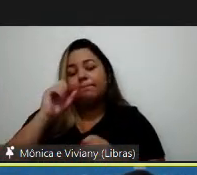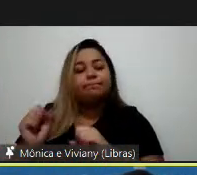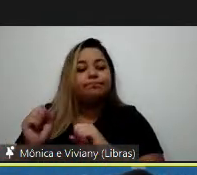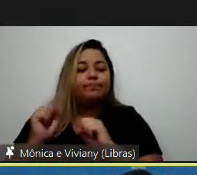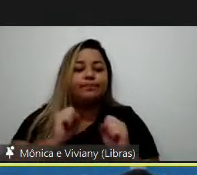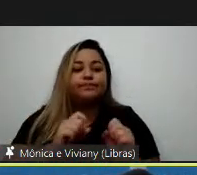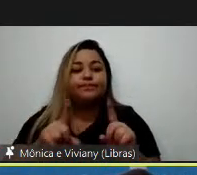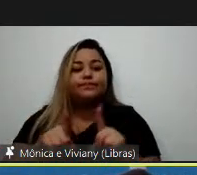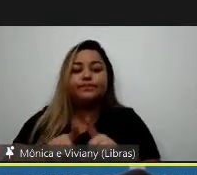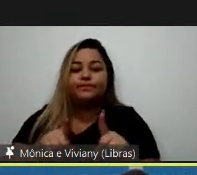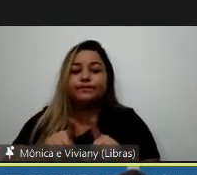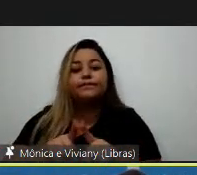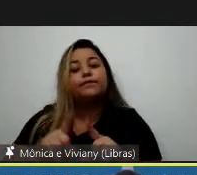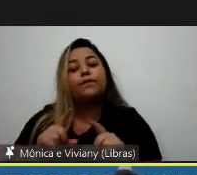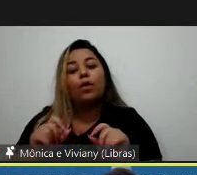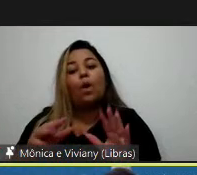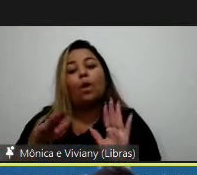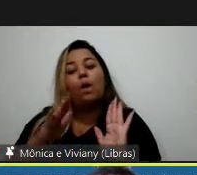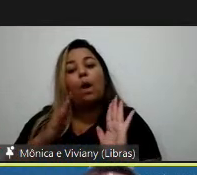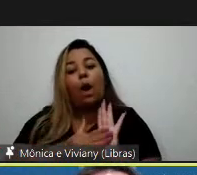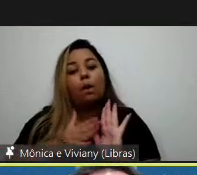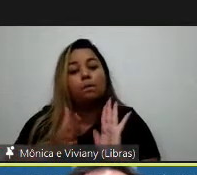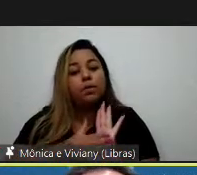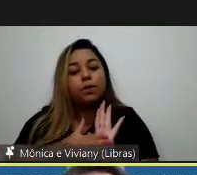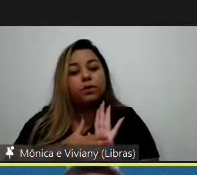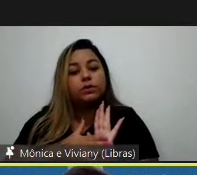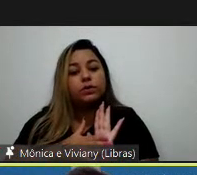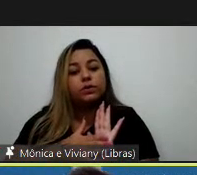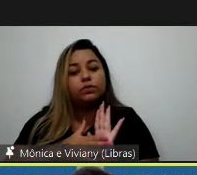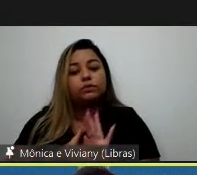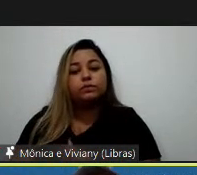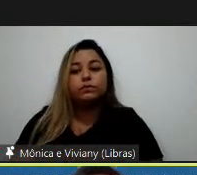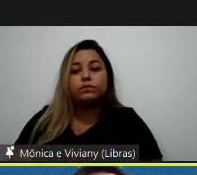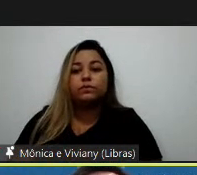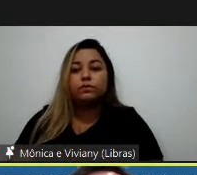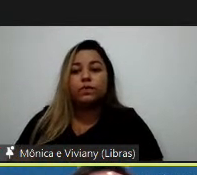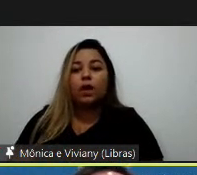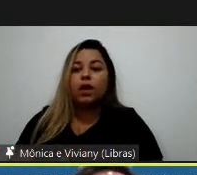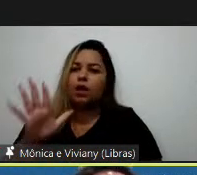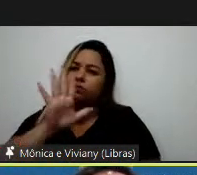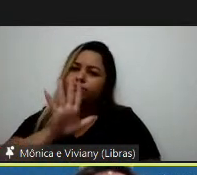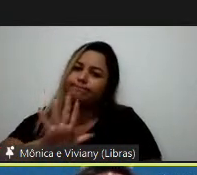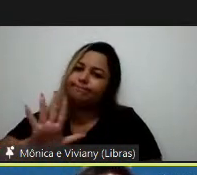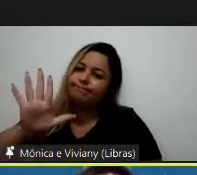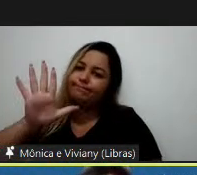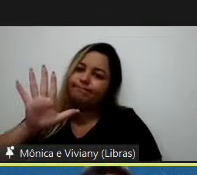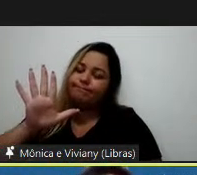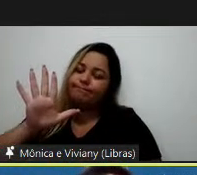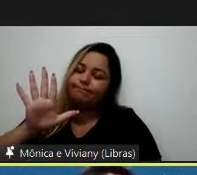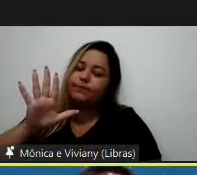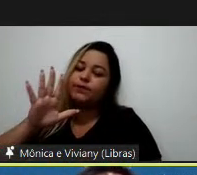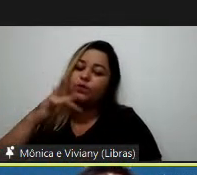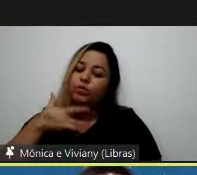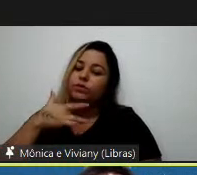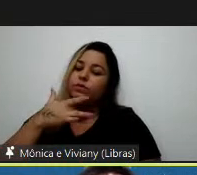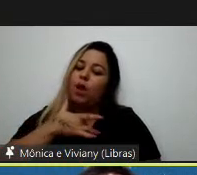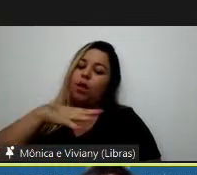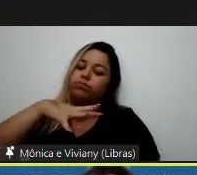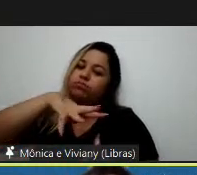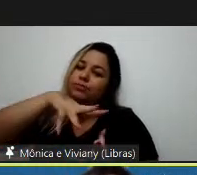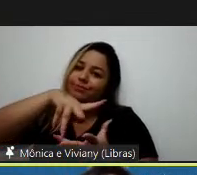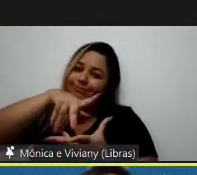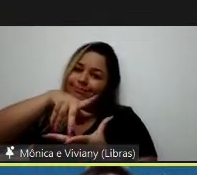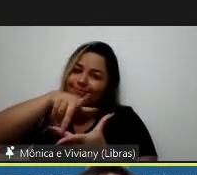instruments so that we can take it forward, this work project. In the Americas, the concept